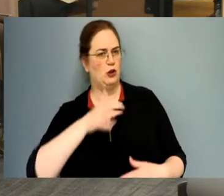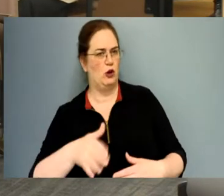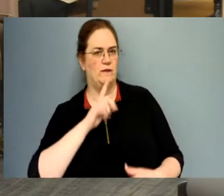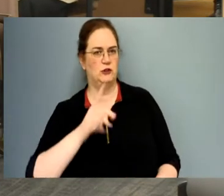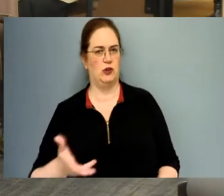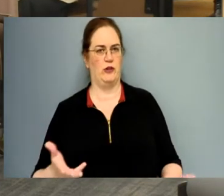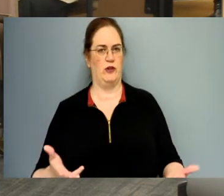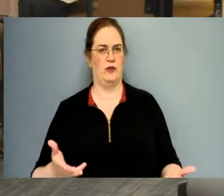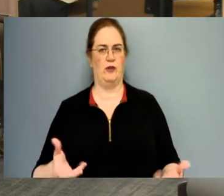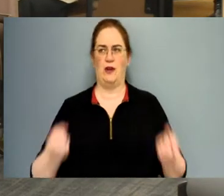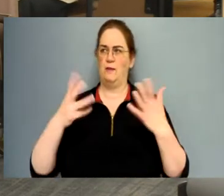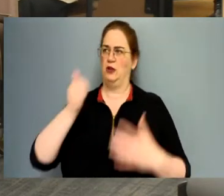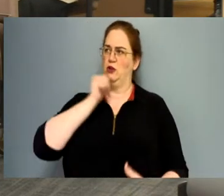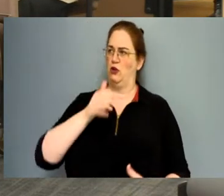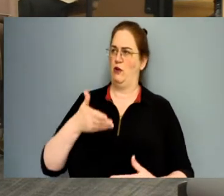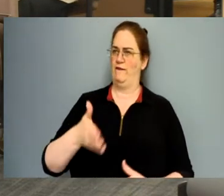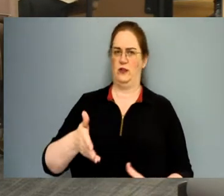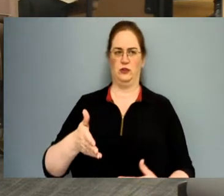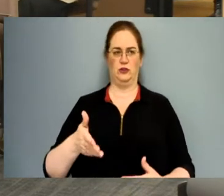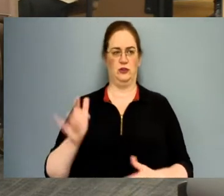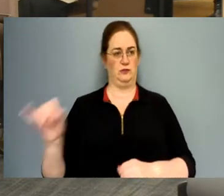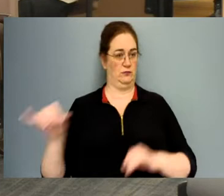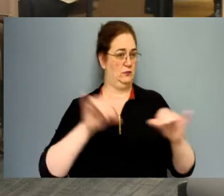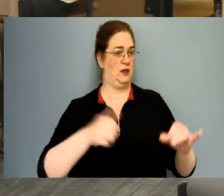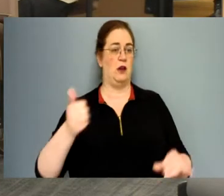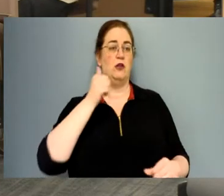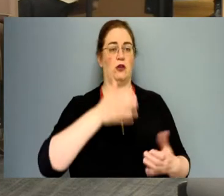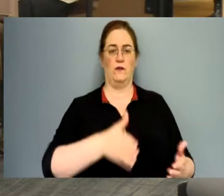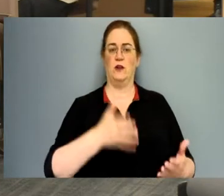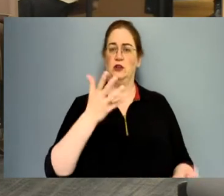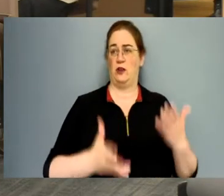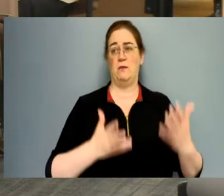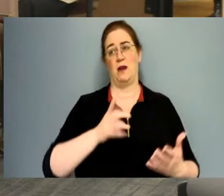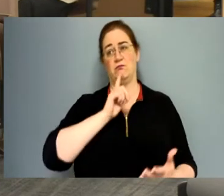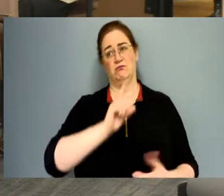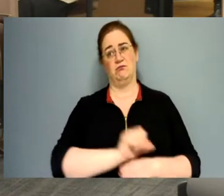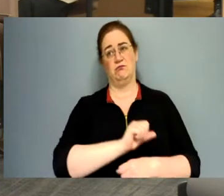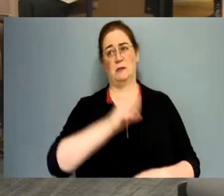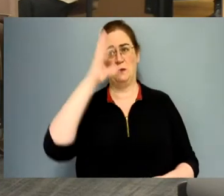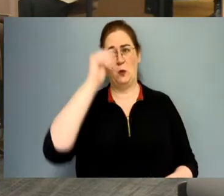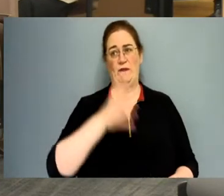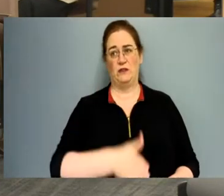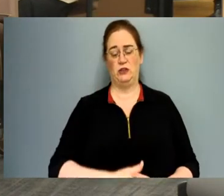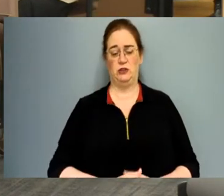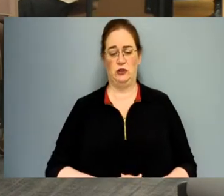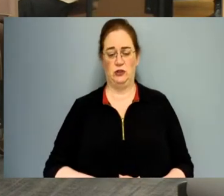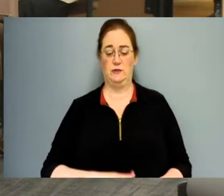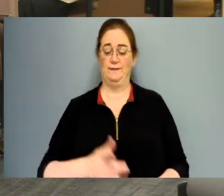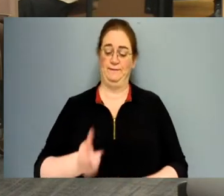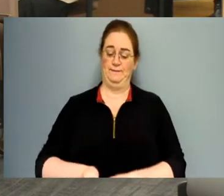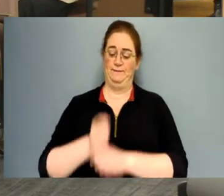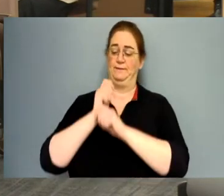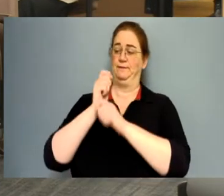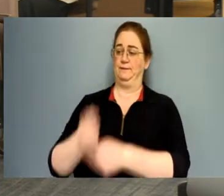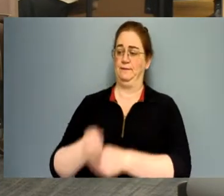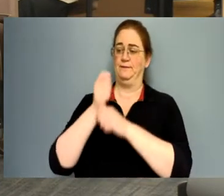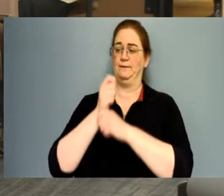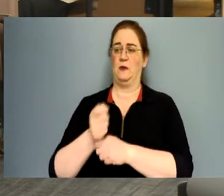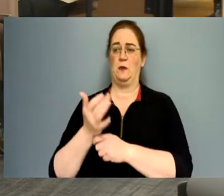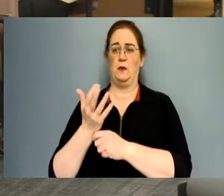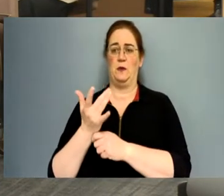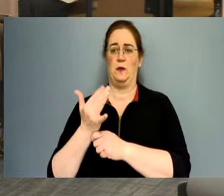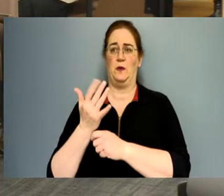there? How many girlfish are there that, like other girlfish, that might be boyfish? I cast my line, wait for eternity, reel it